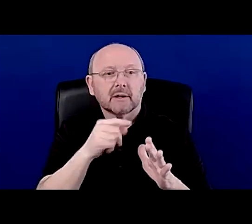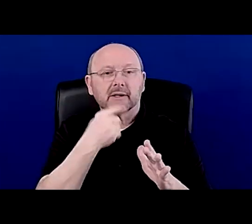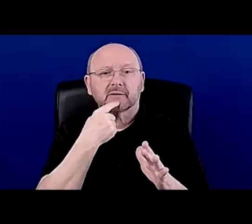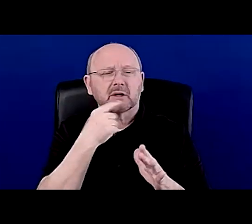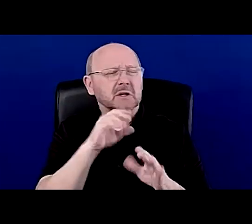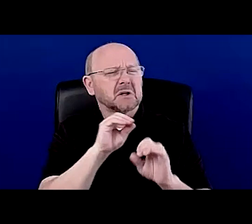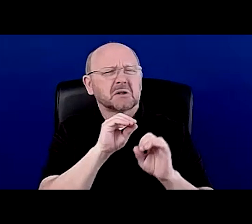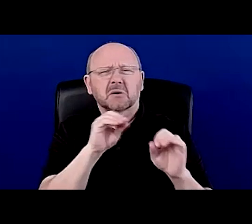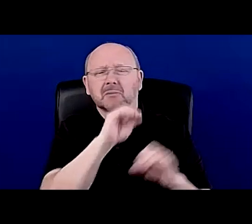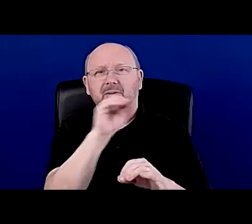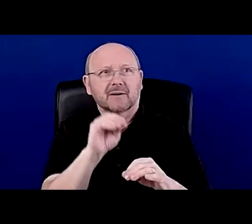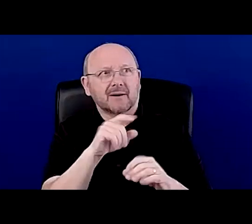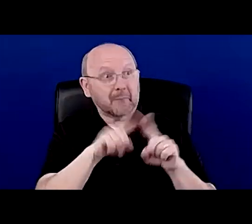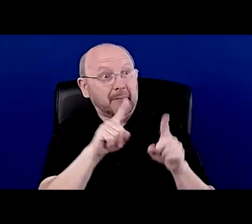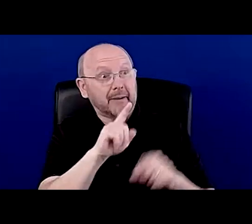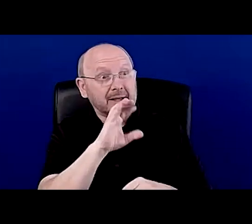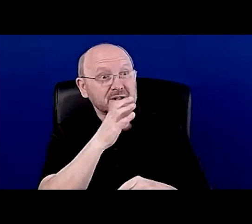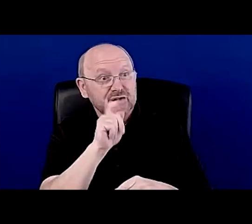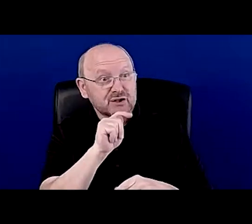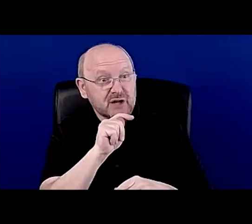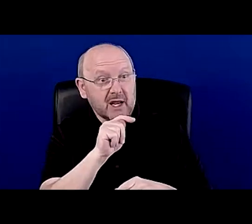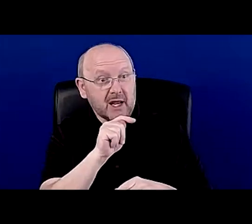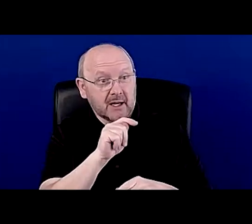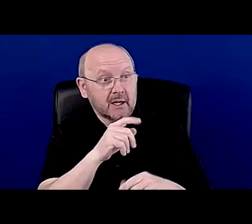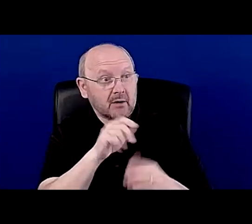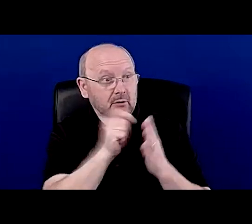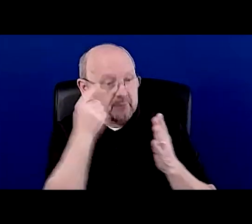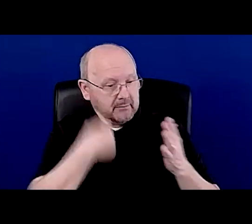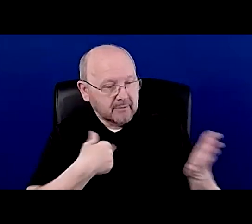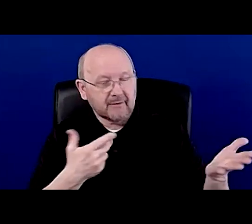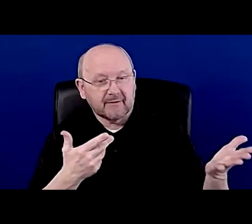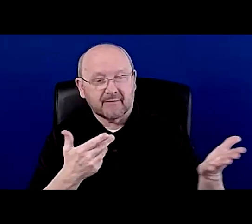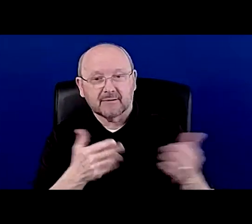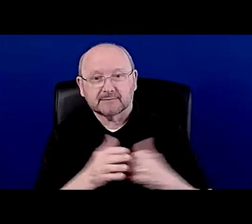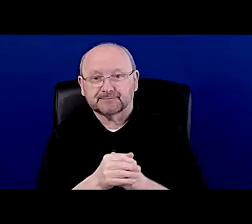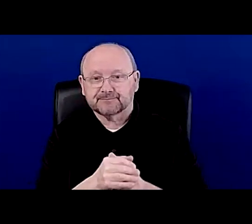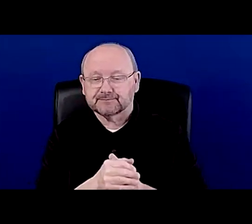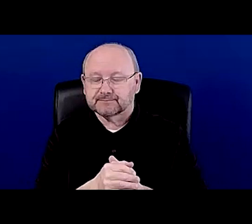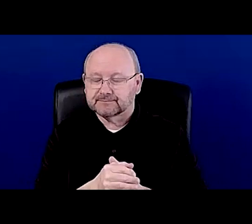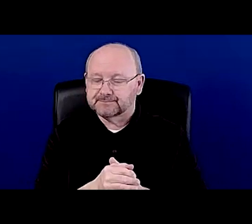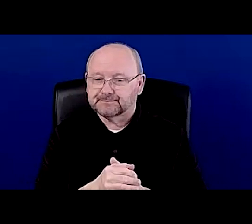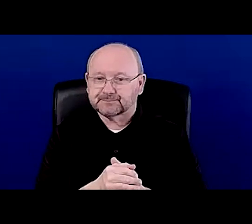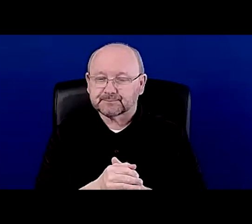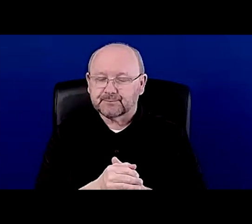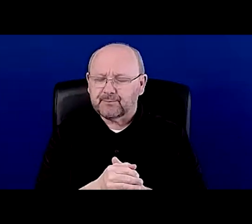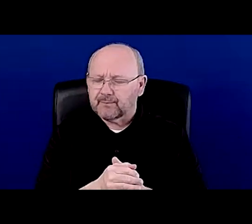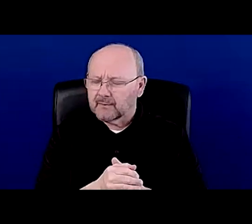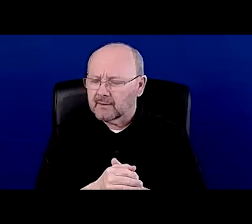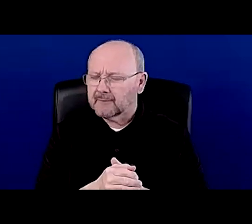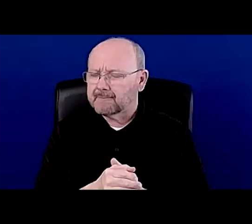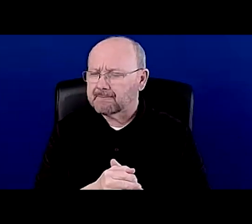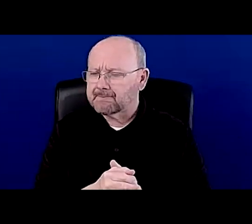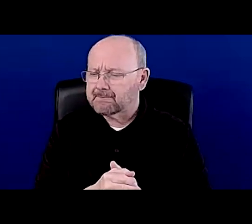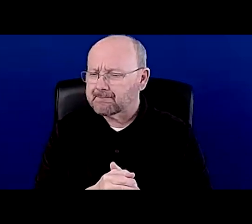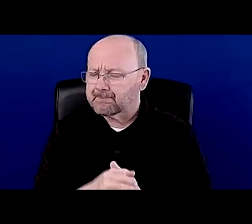0%. So they're just not reliable. I mean, I gotta admit, I'm at a loss at the moment. I mean, it's my class, how to deal with this.